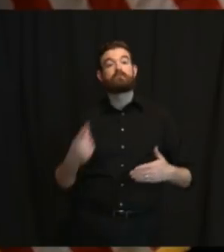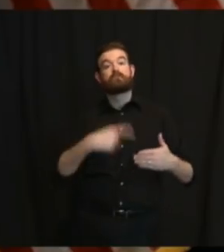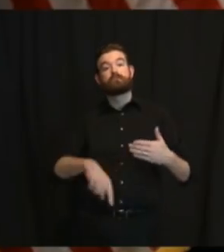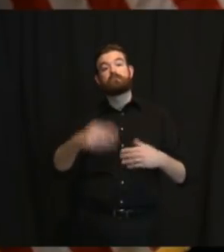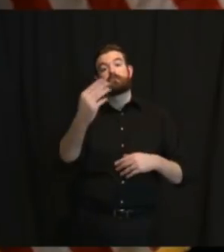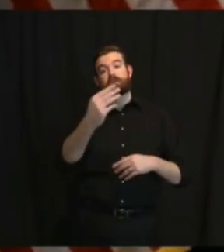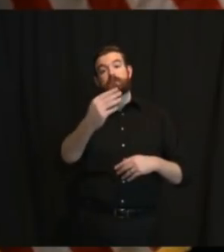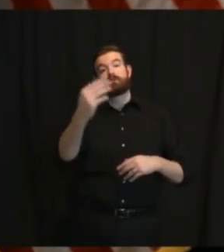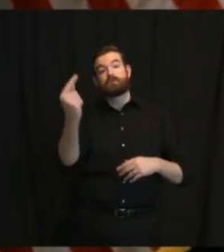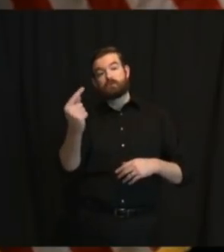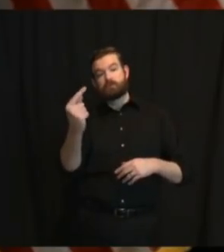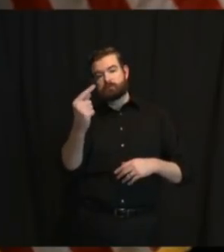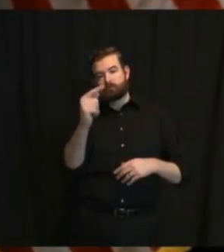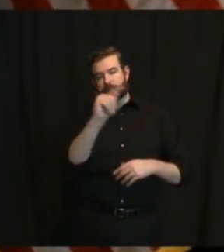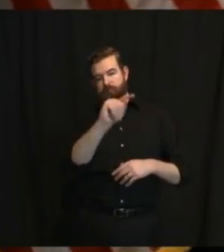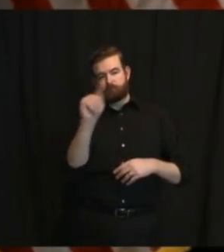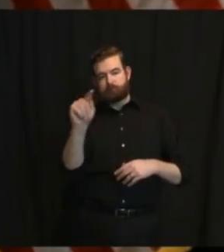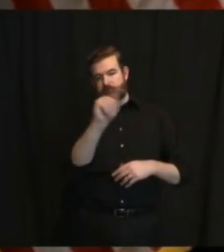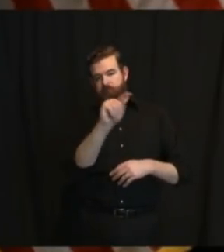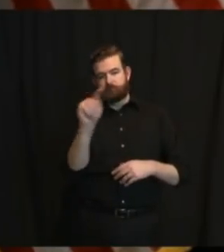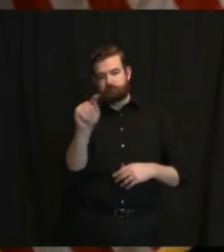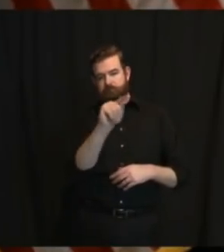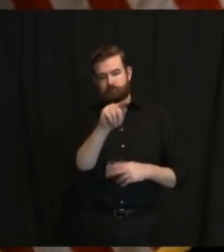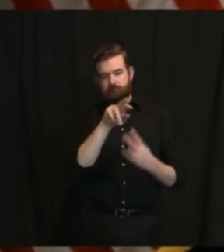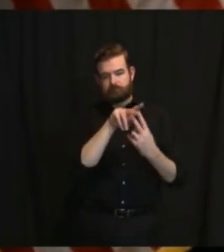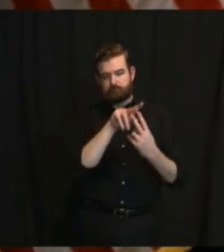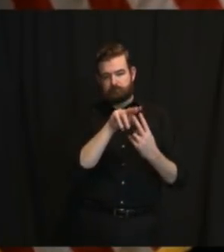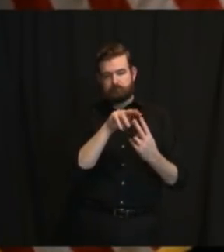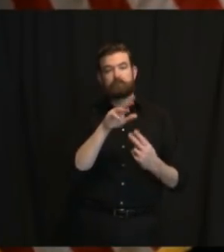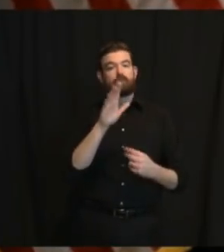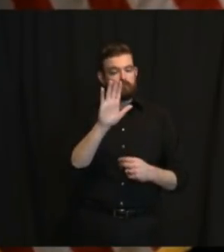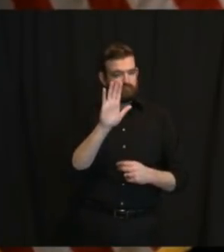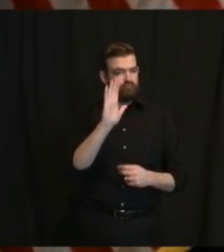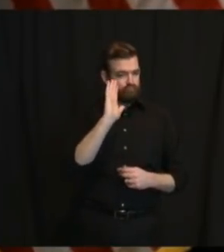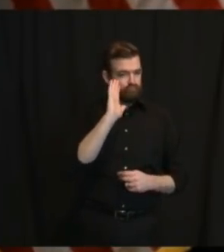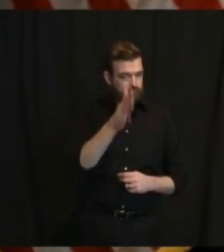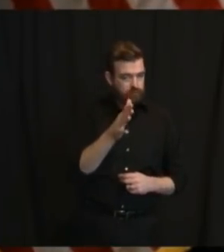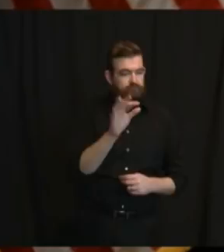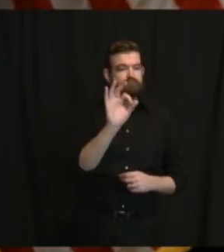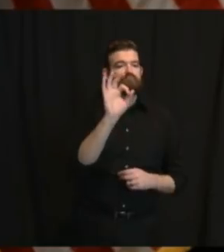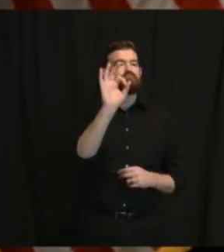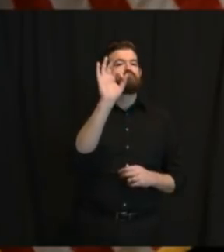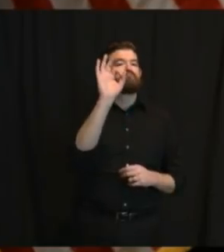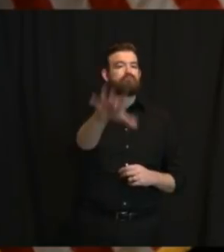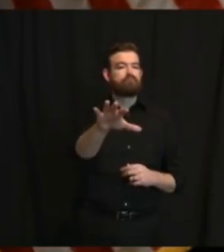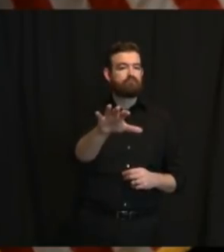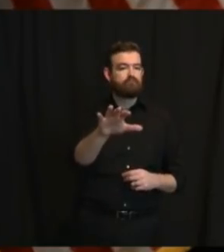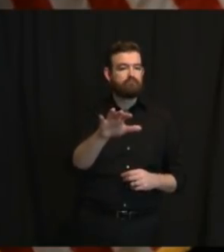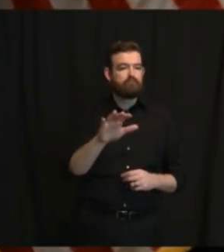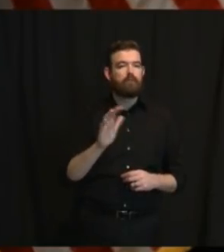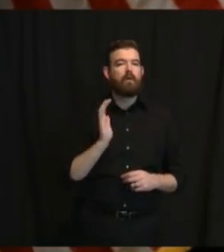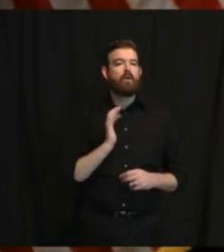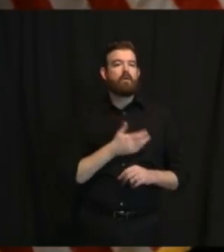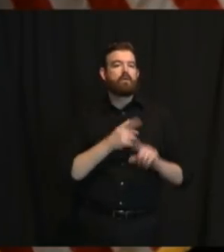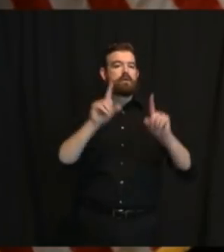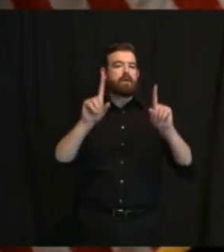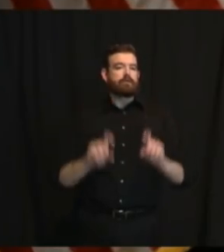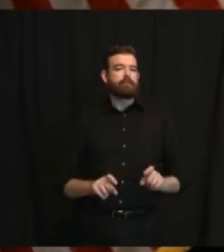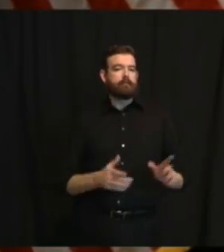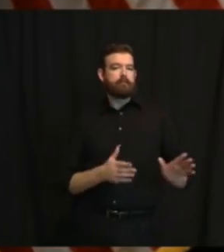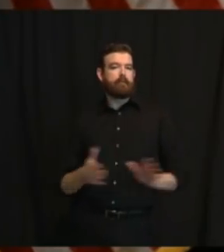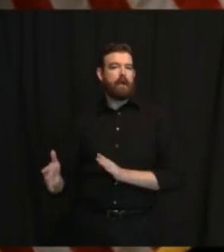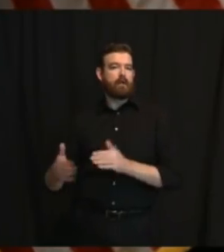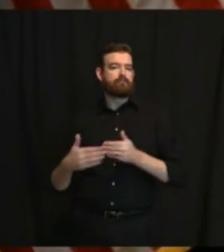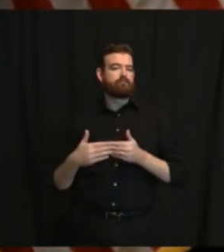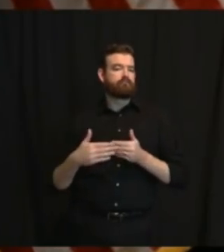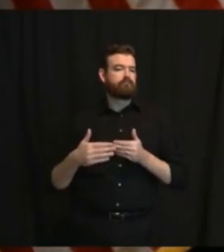have to put before you, in fact, not hope, we will have to put before you, not just tweaking testing, as Elise asked about